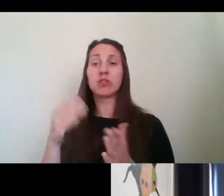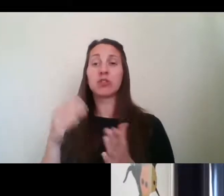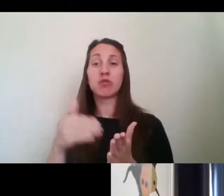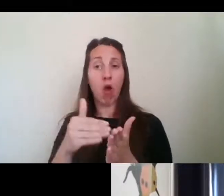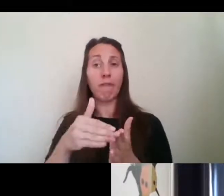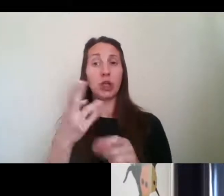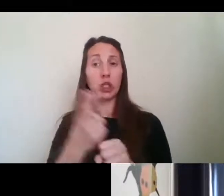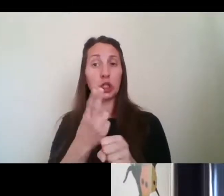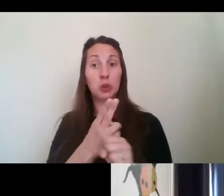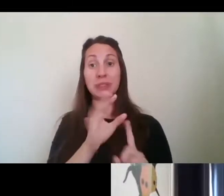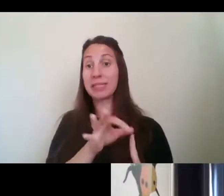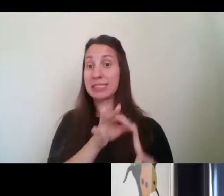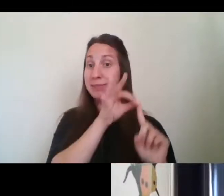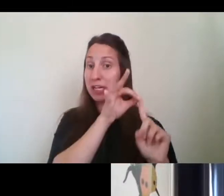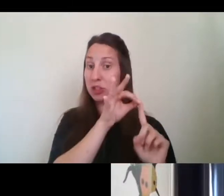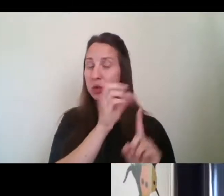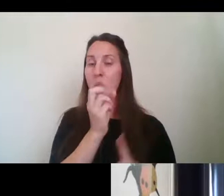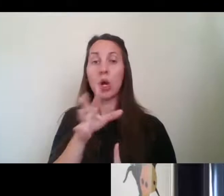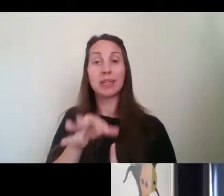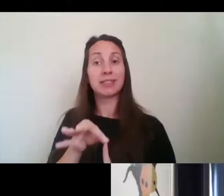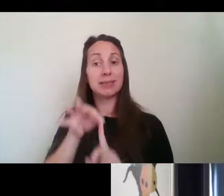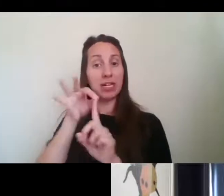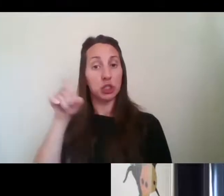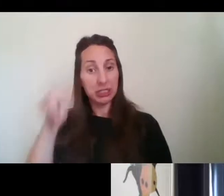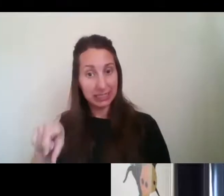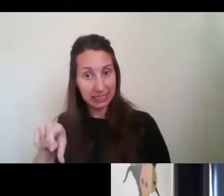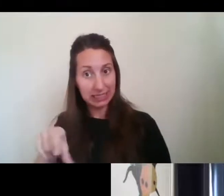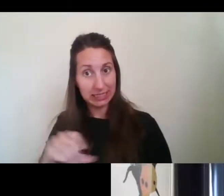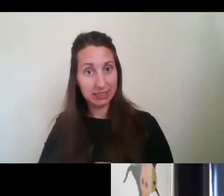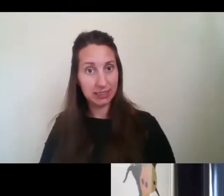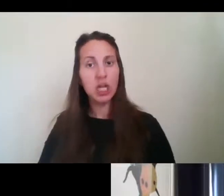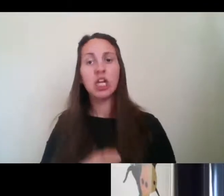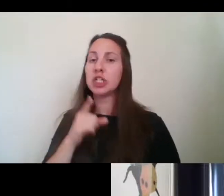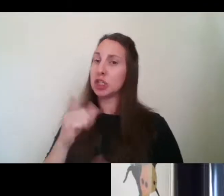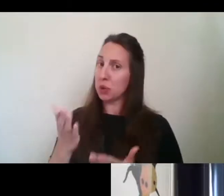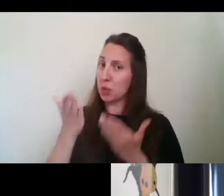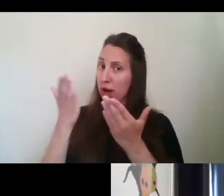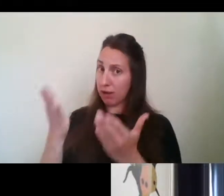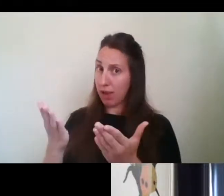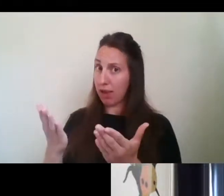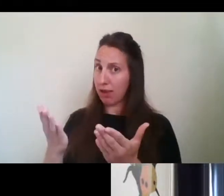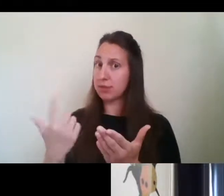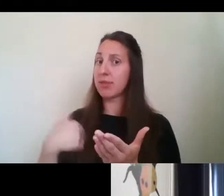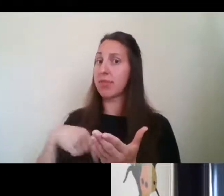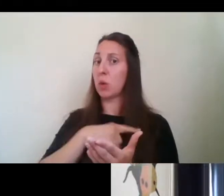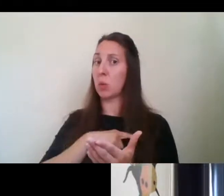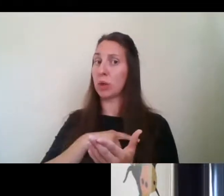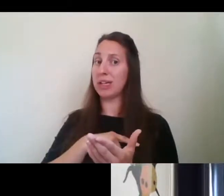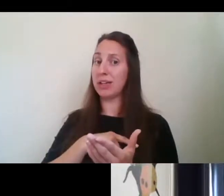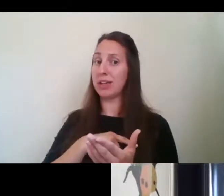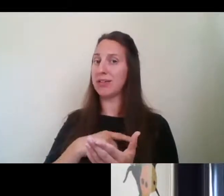you recommend we, the service provider, not follow the parents' leads and say child with a disability?